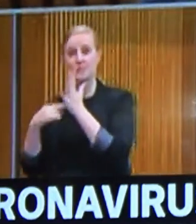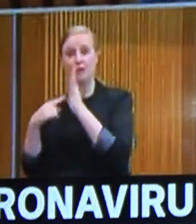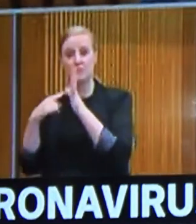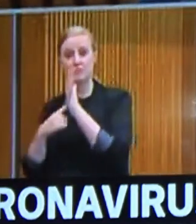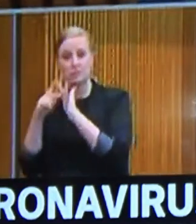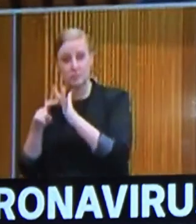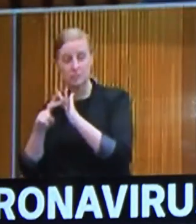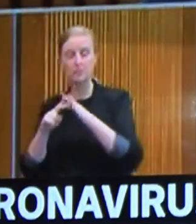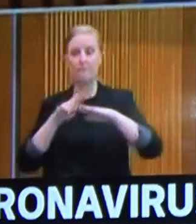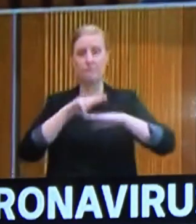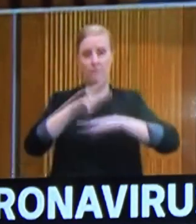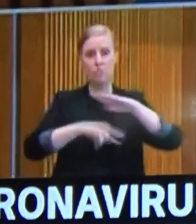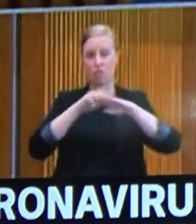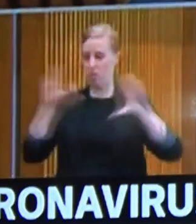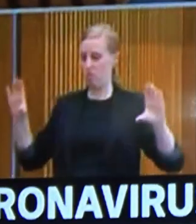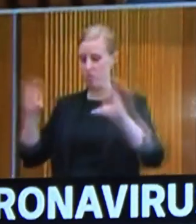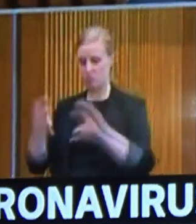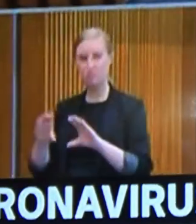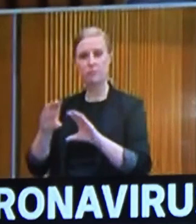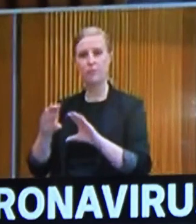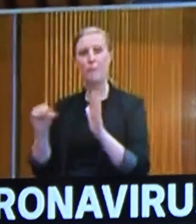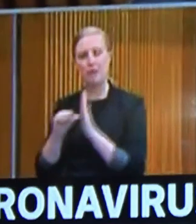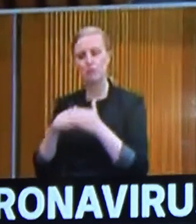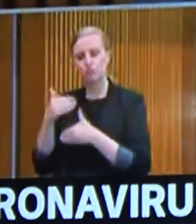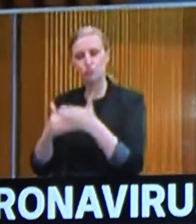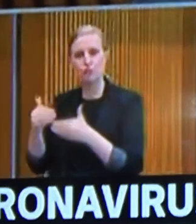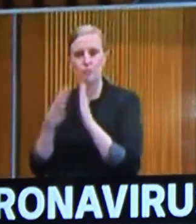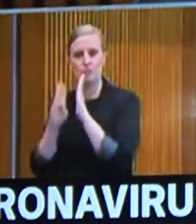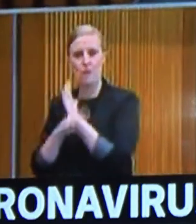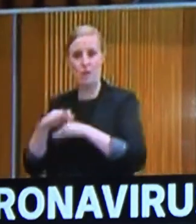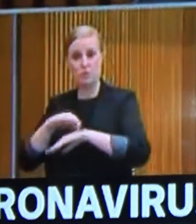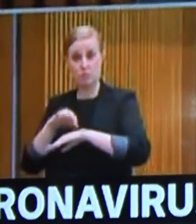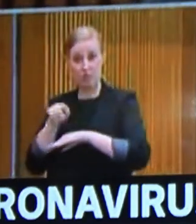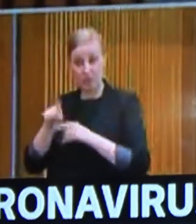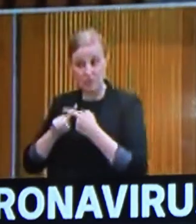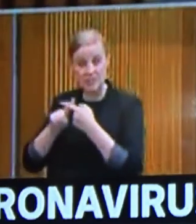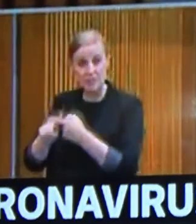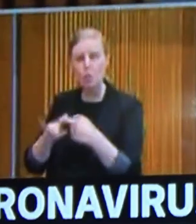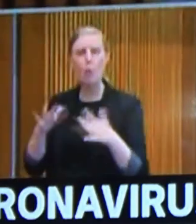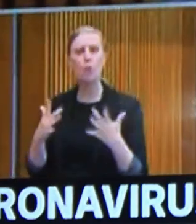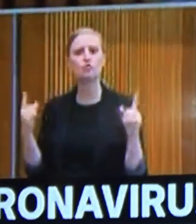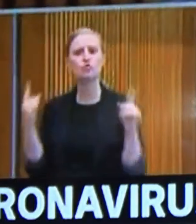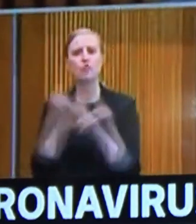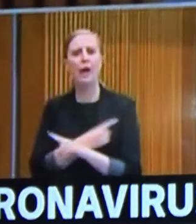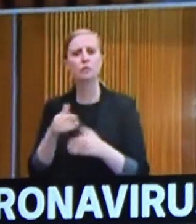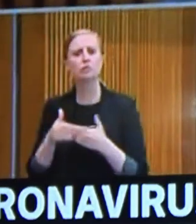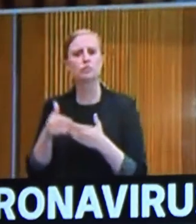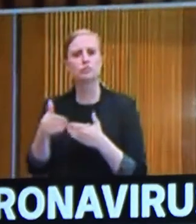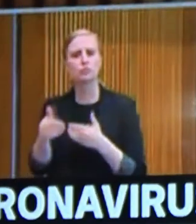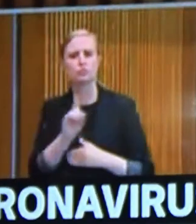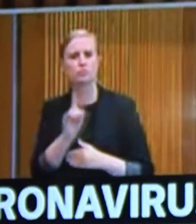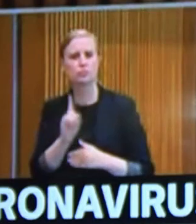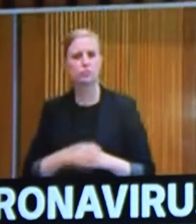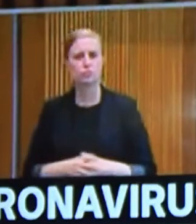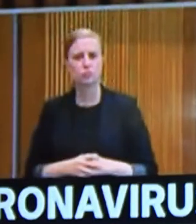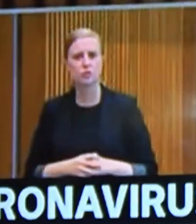going to be funded differently in every state in terms of the proportion of Commonwealth state funding and whatever the private hospitals can kick in? And